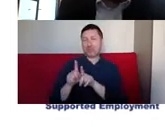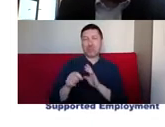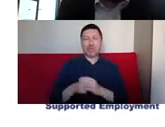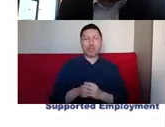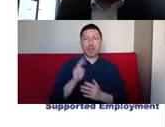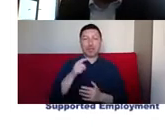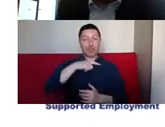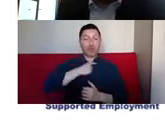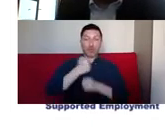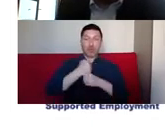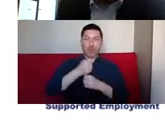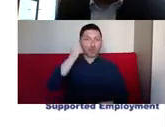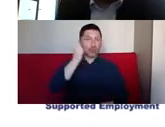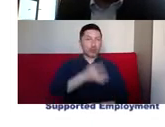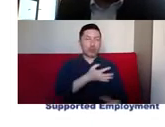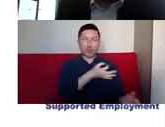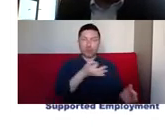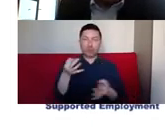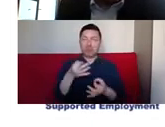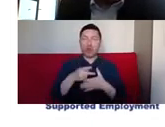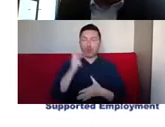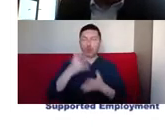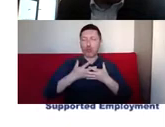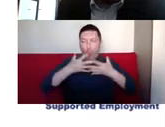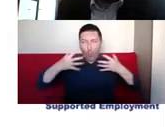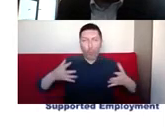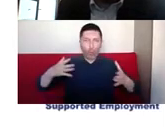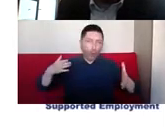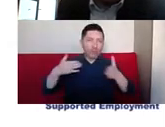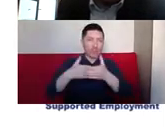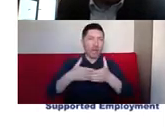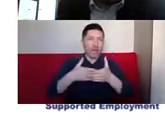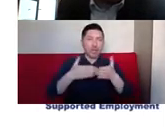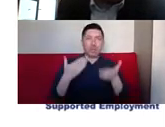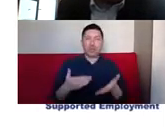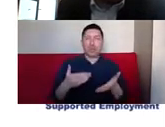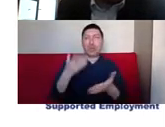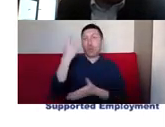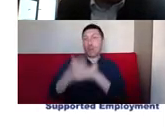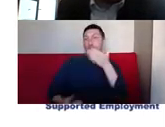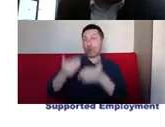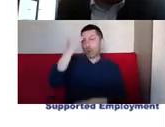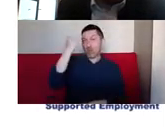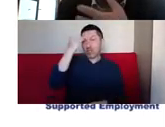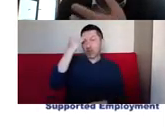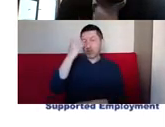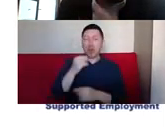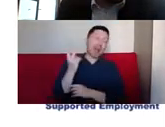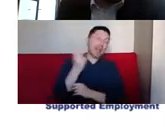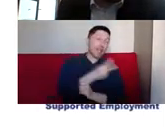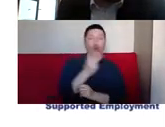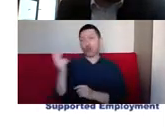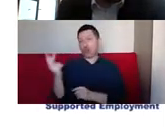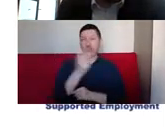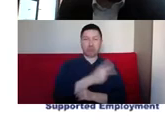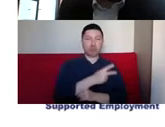barrier to open labor market employment is a lack of knowledge on both sides. On the one hand, the